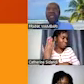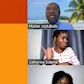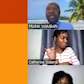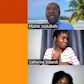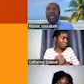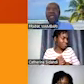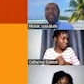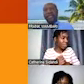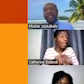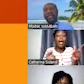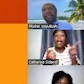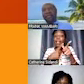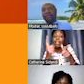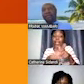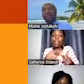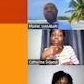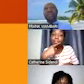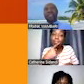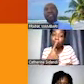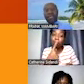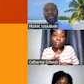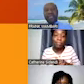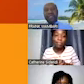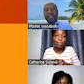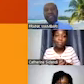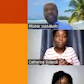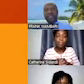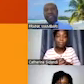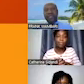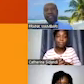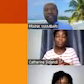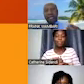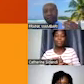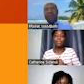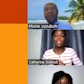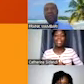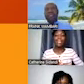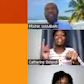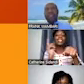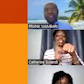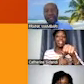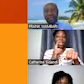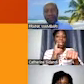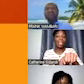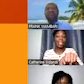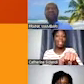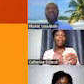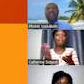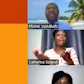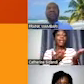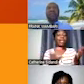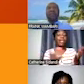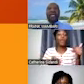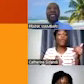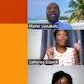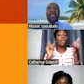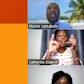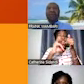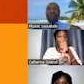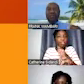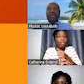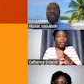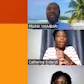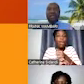he told me that when he brought the wife, he could not allow him